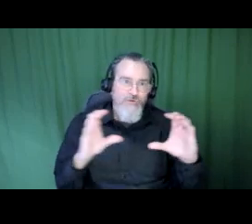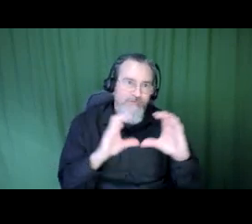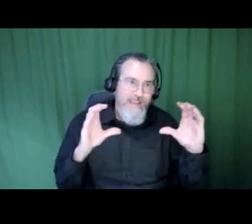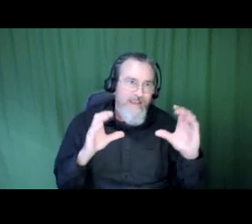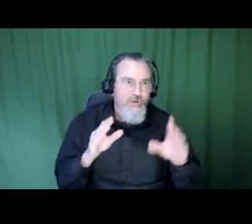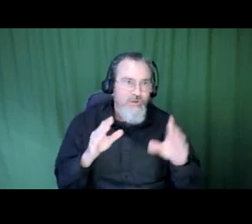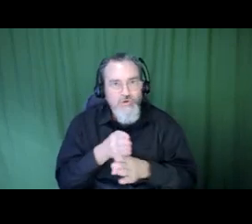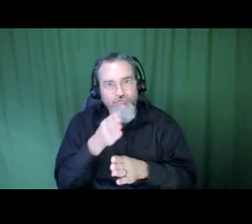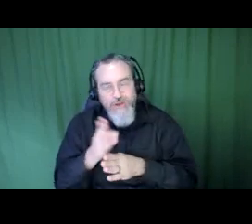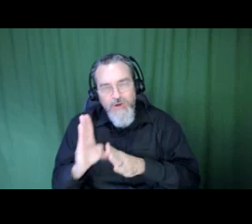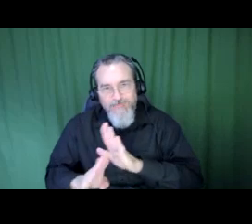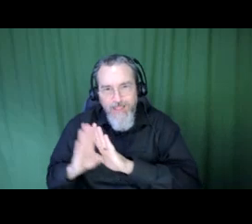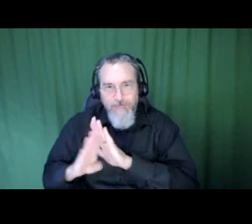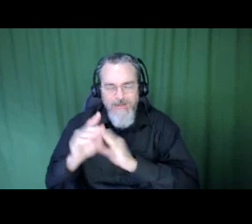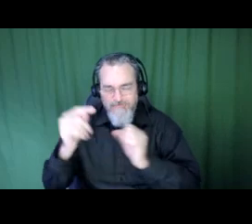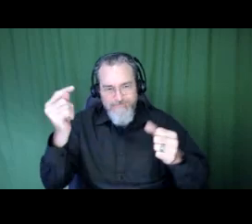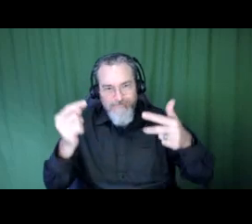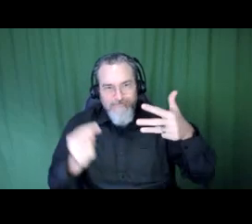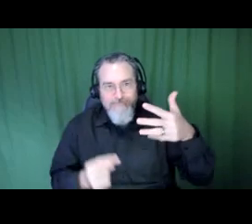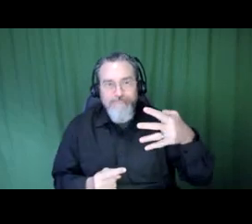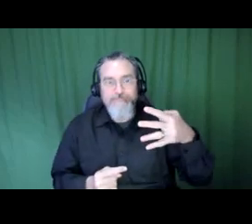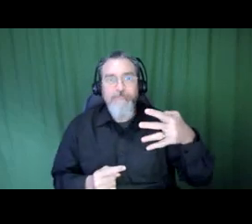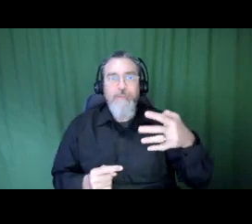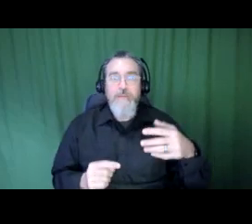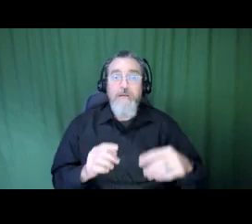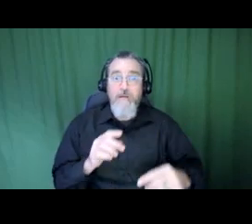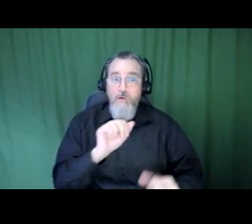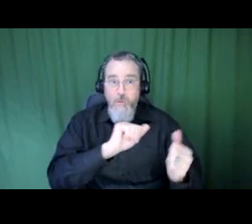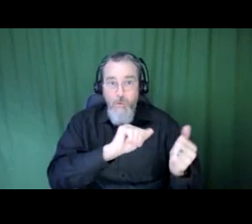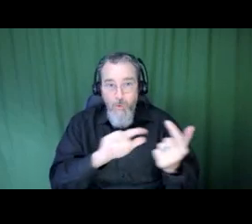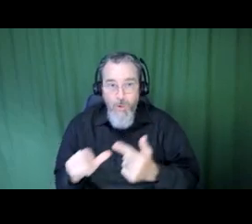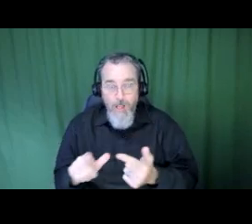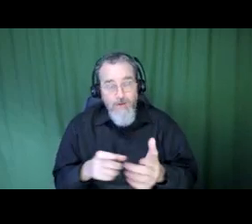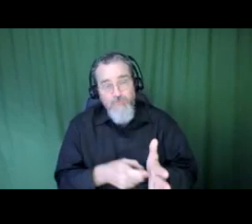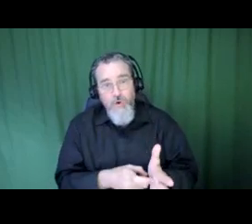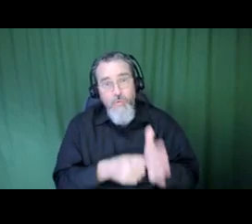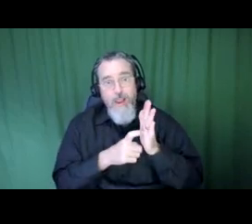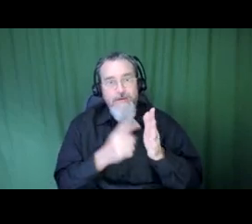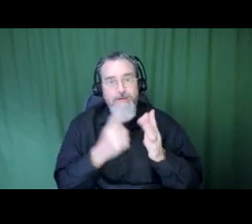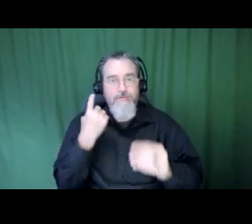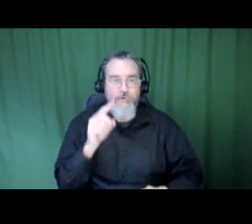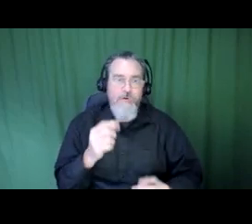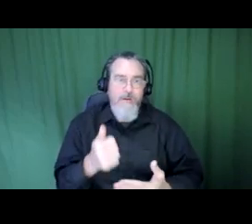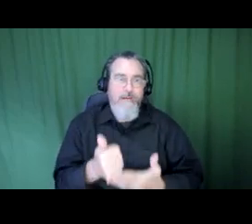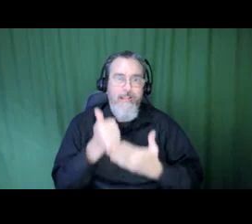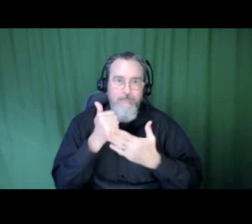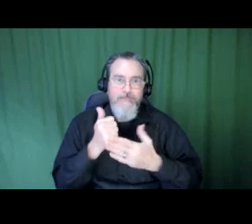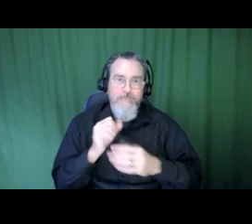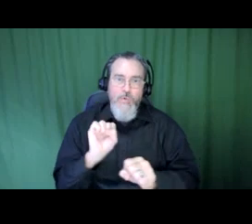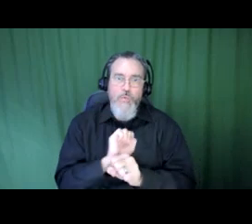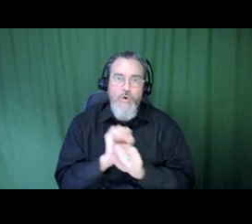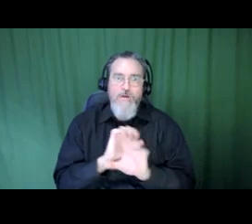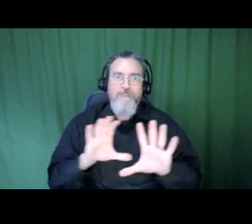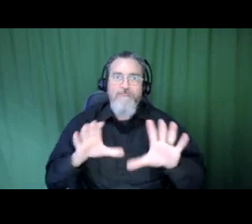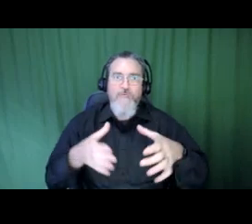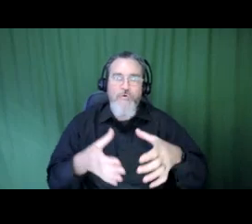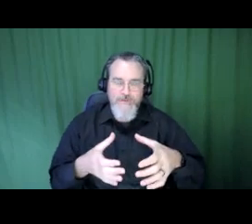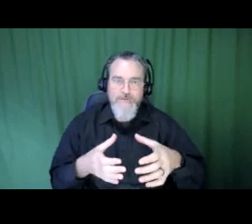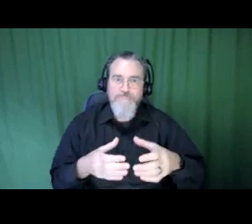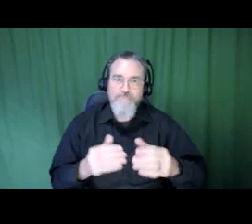and all of those supports are required to truly advance an equitable workforce. I, again, speak not only